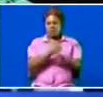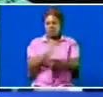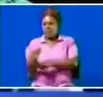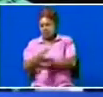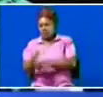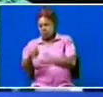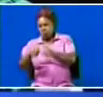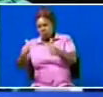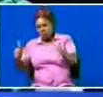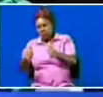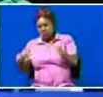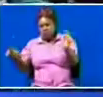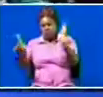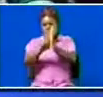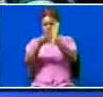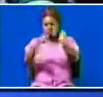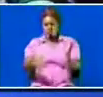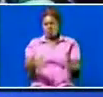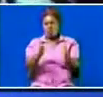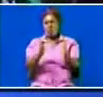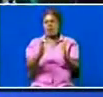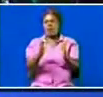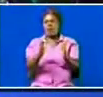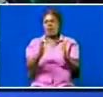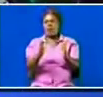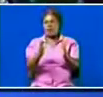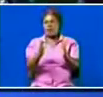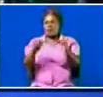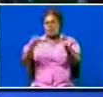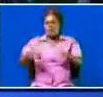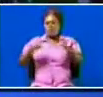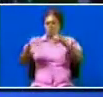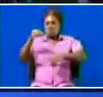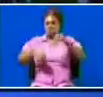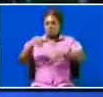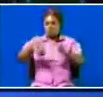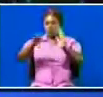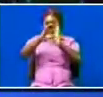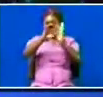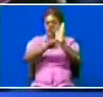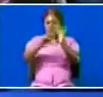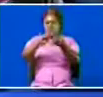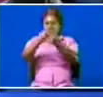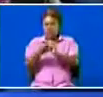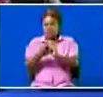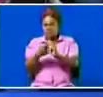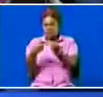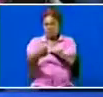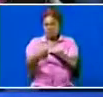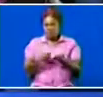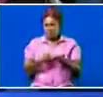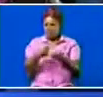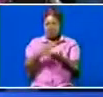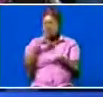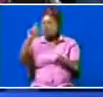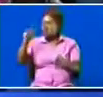in proper legal frame. With regard to calls for a possible referendum, Ford Kenya says the debate is